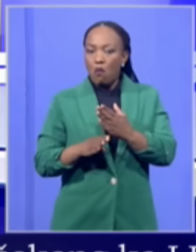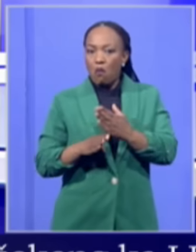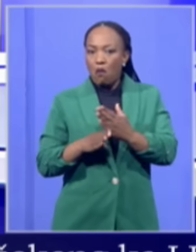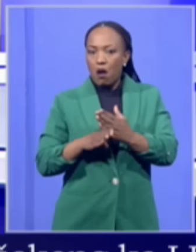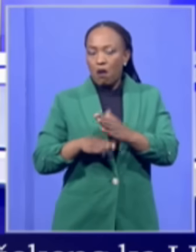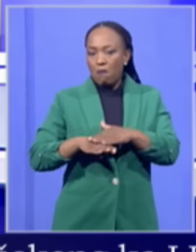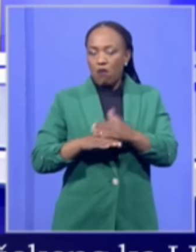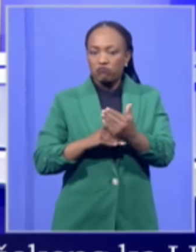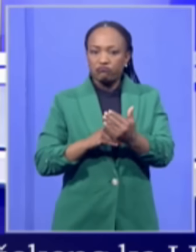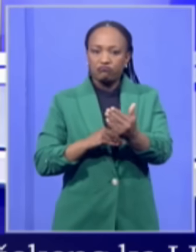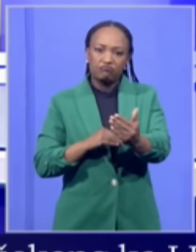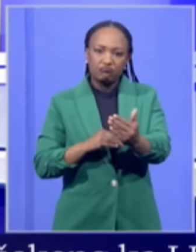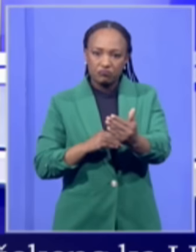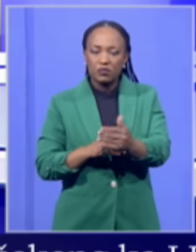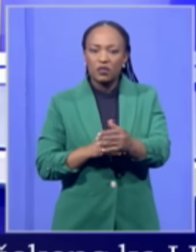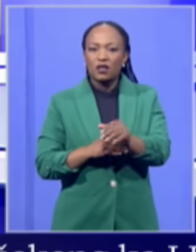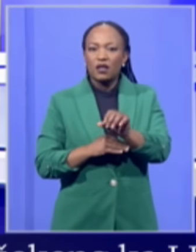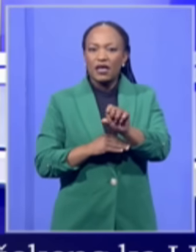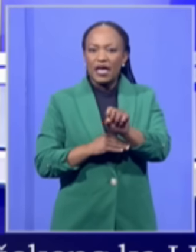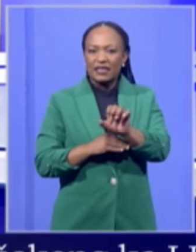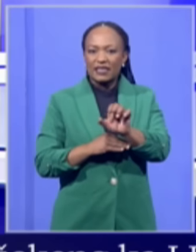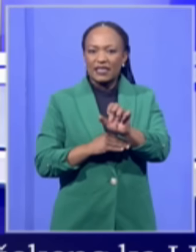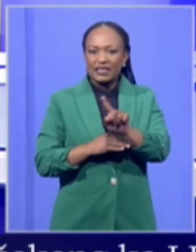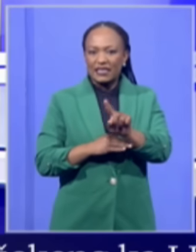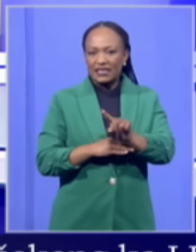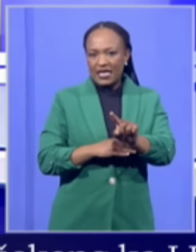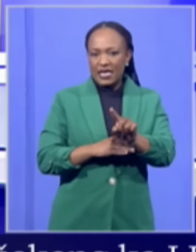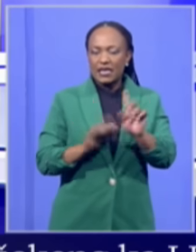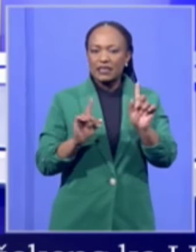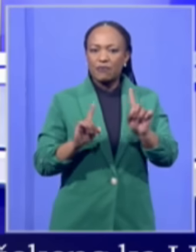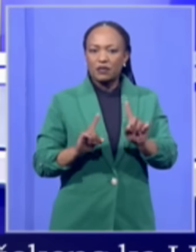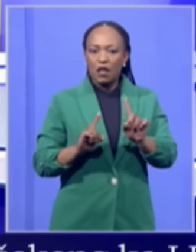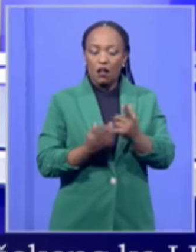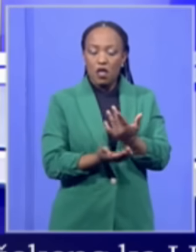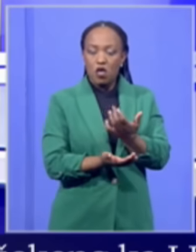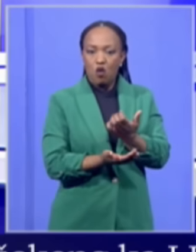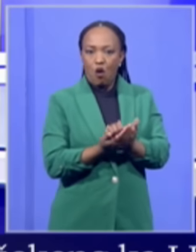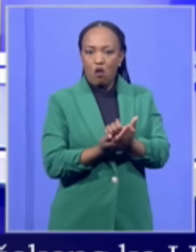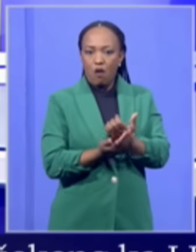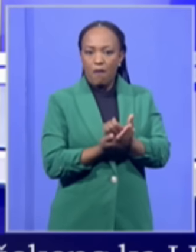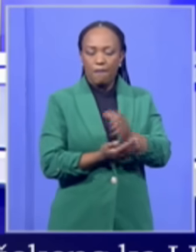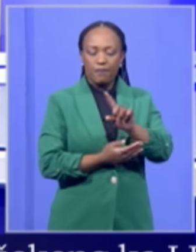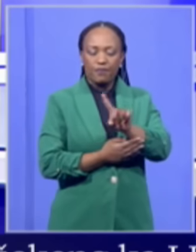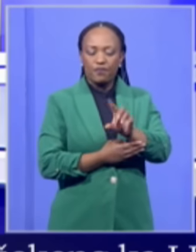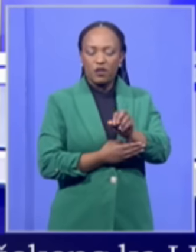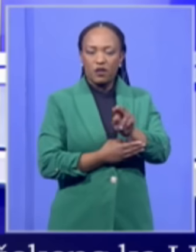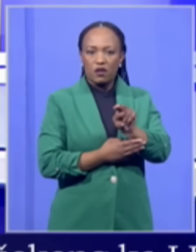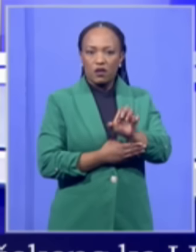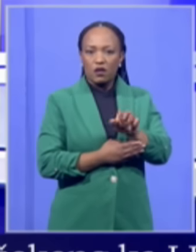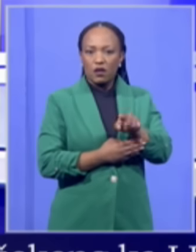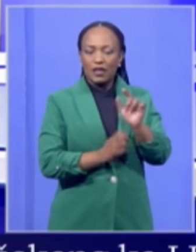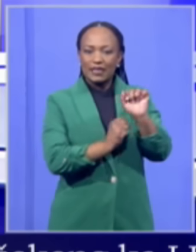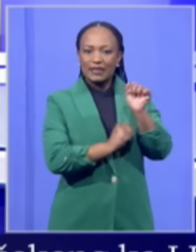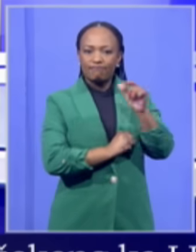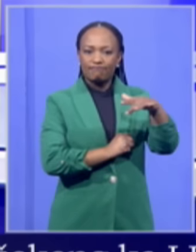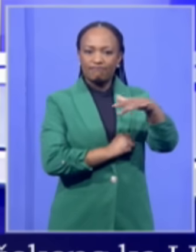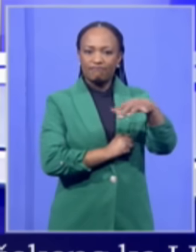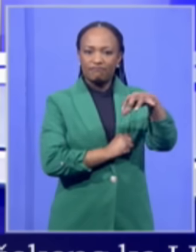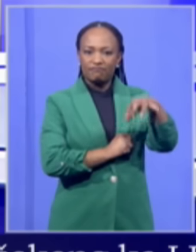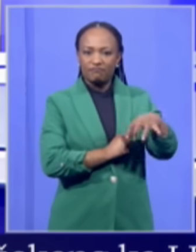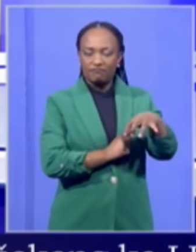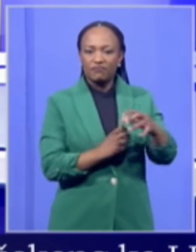gare o tsene fase. Special Economic Zone e ile ya hlongwa ka leano la industry yeo e a gofilego